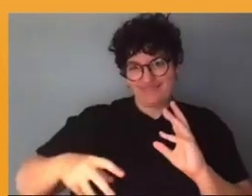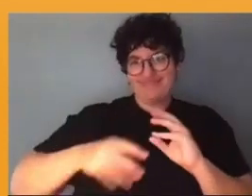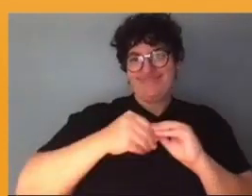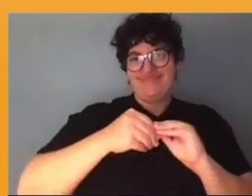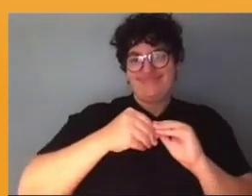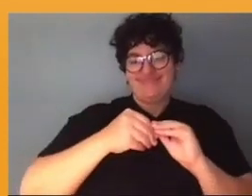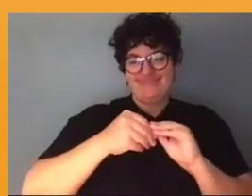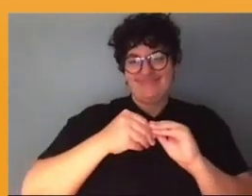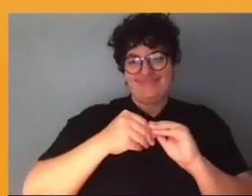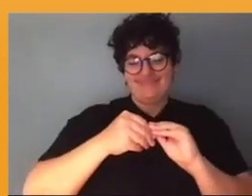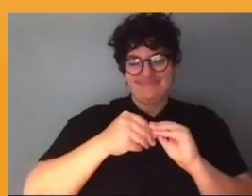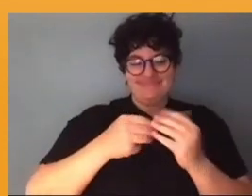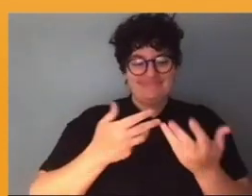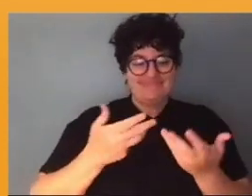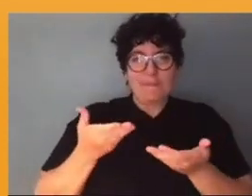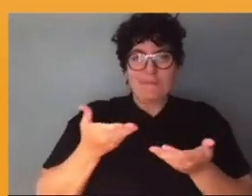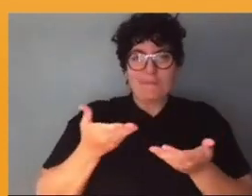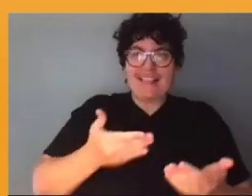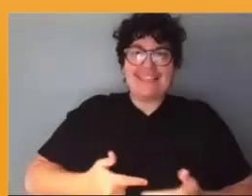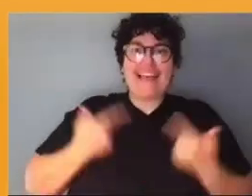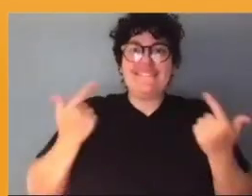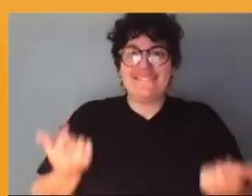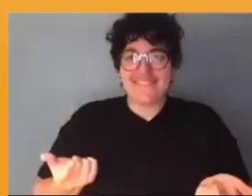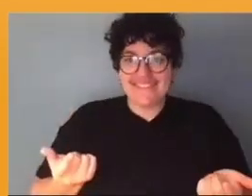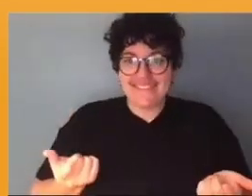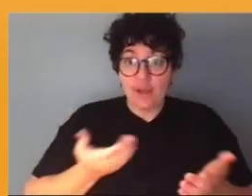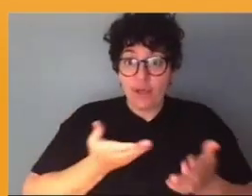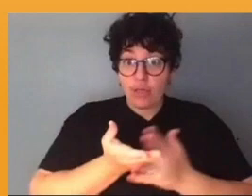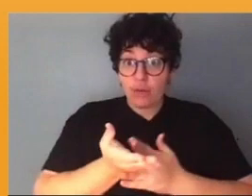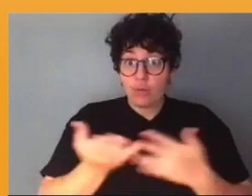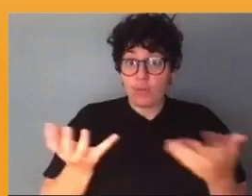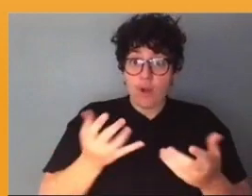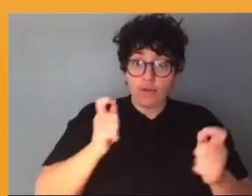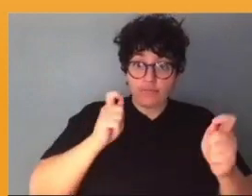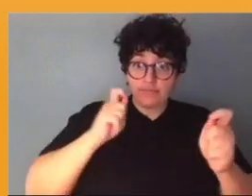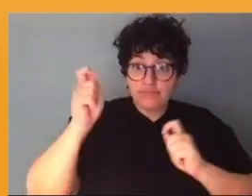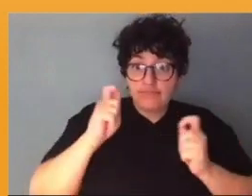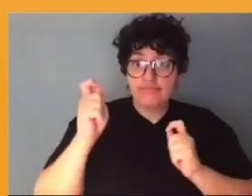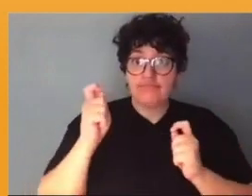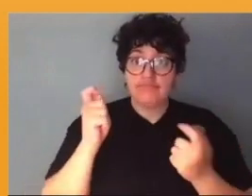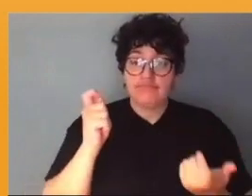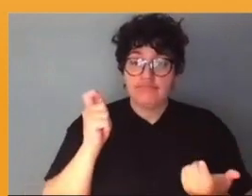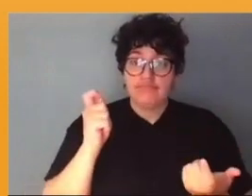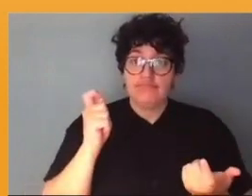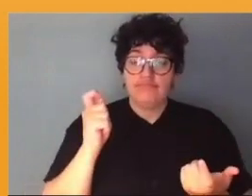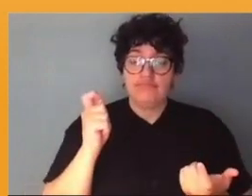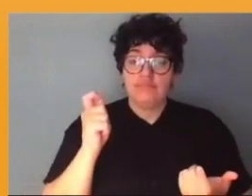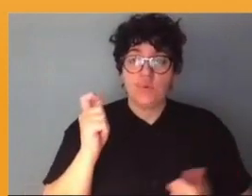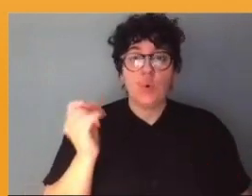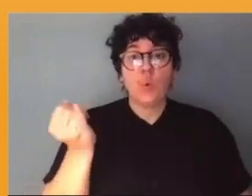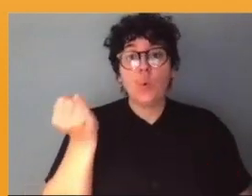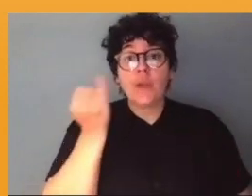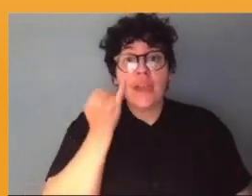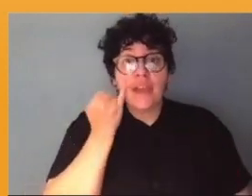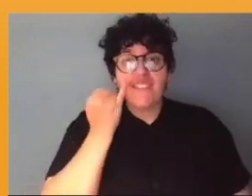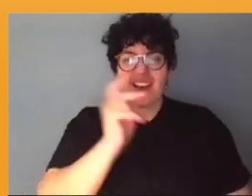word through the use of facial expressions. So if it's a